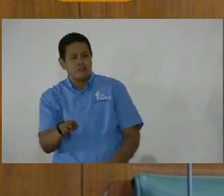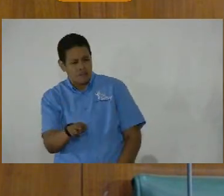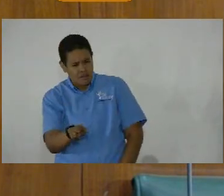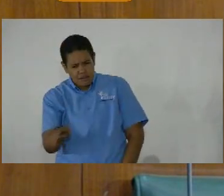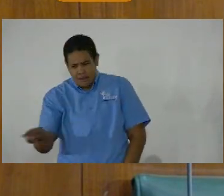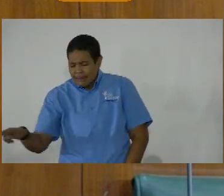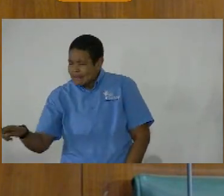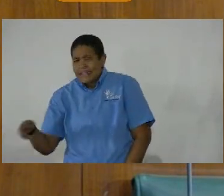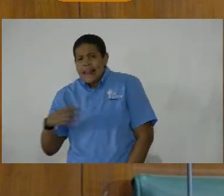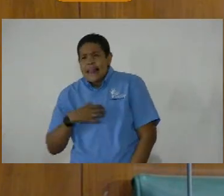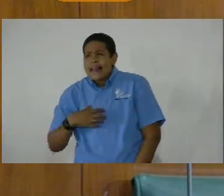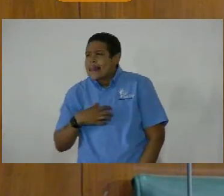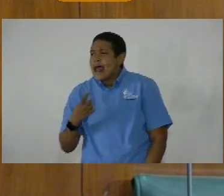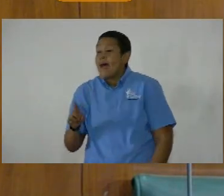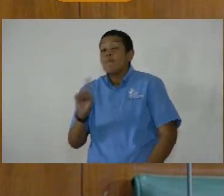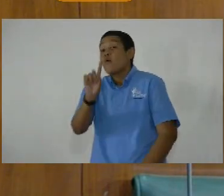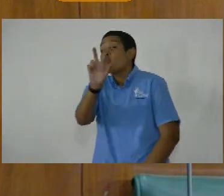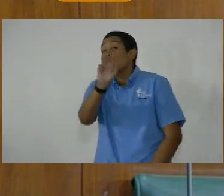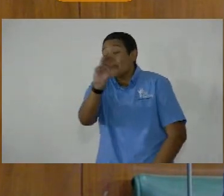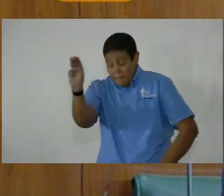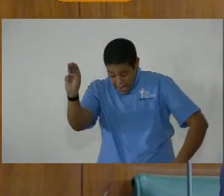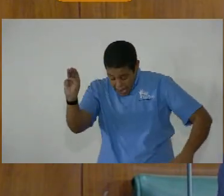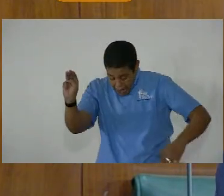some 3 million